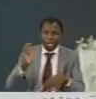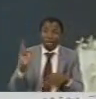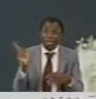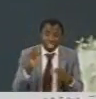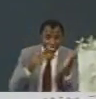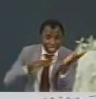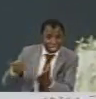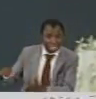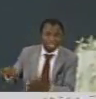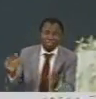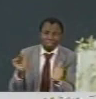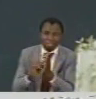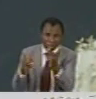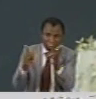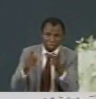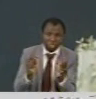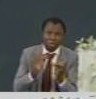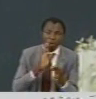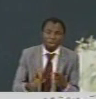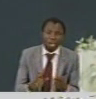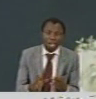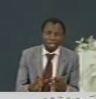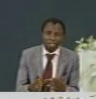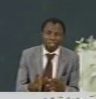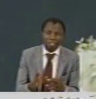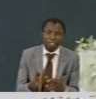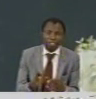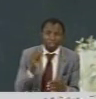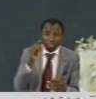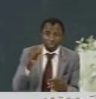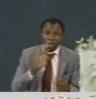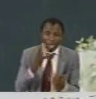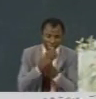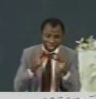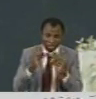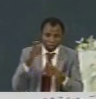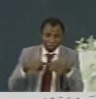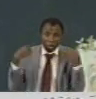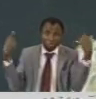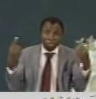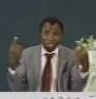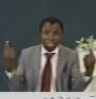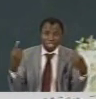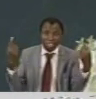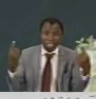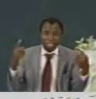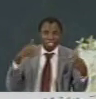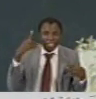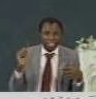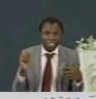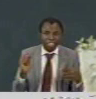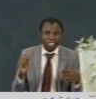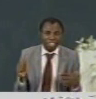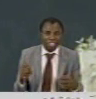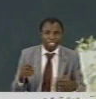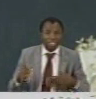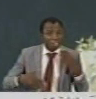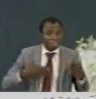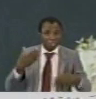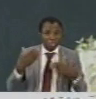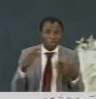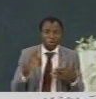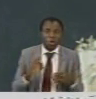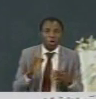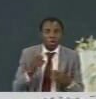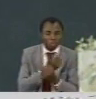coming out. You have been saved from sin. The joy of salvation flood your heart now.